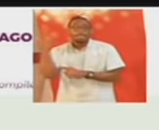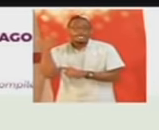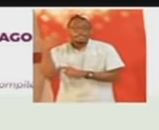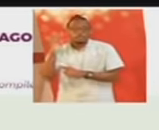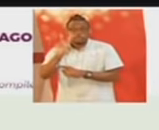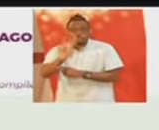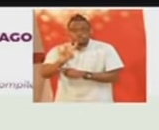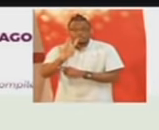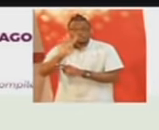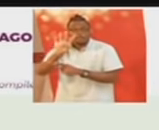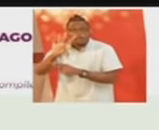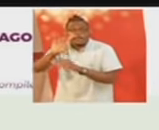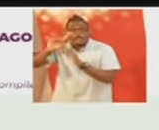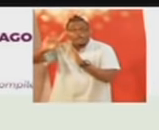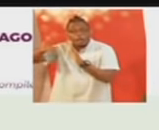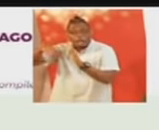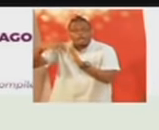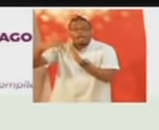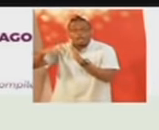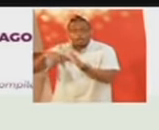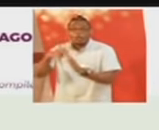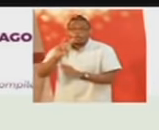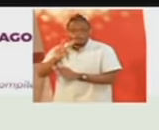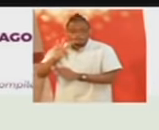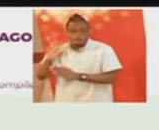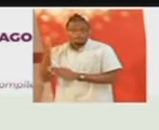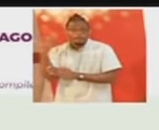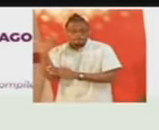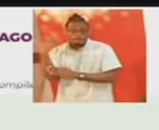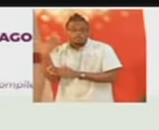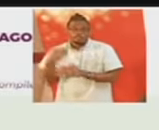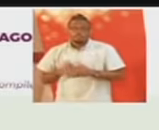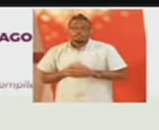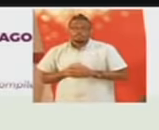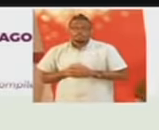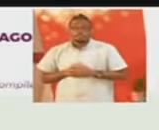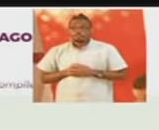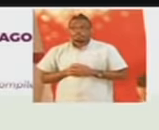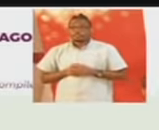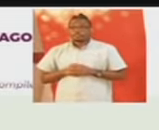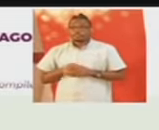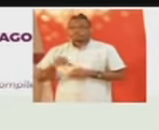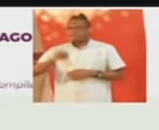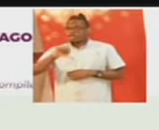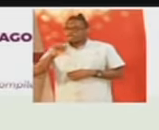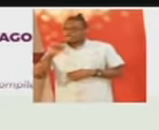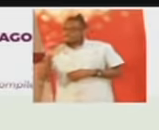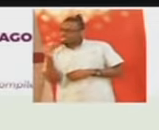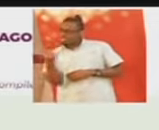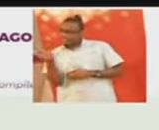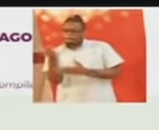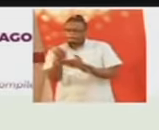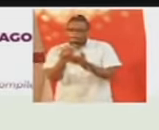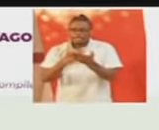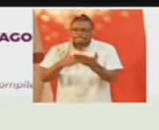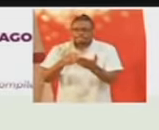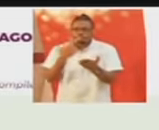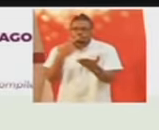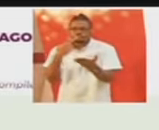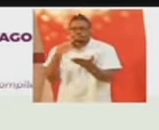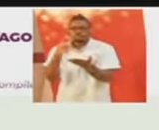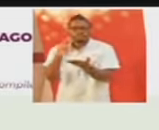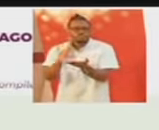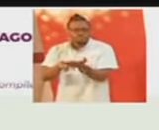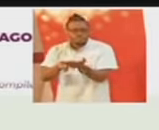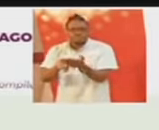on the screen, there will be a little annotation on the bottom which says that this is reported cases, usually representative